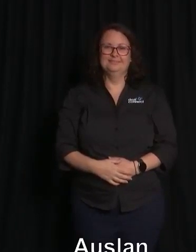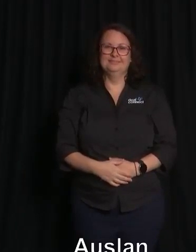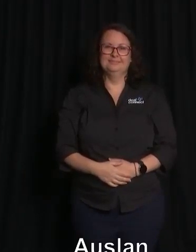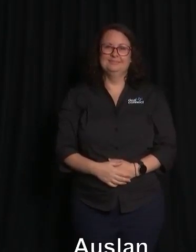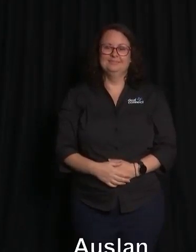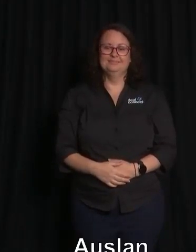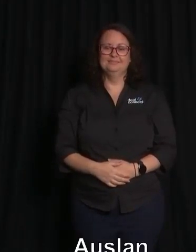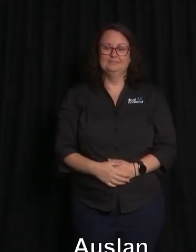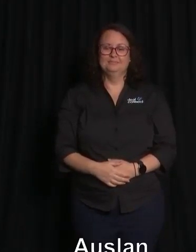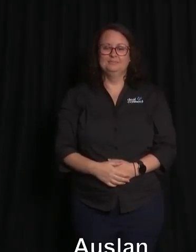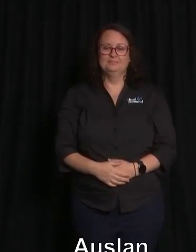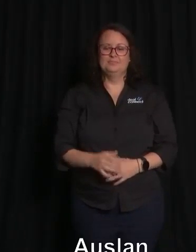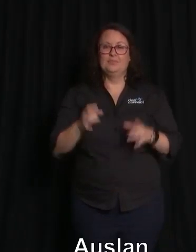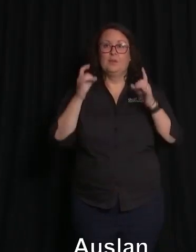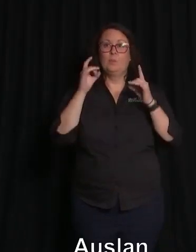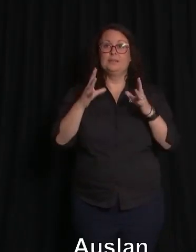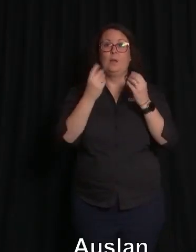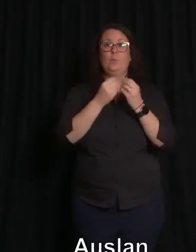Now we're going to start with Morgan and Crystal.